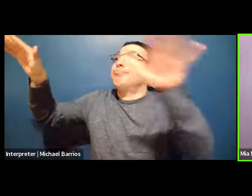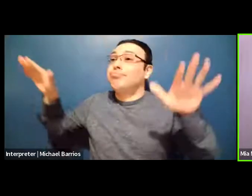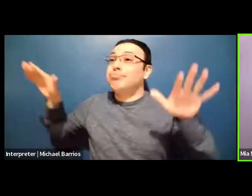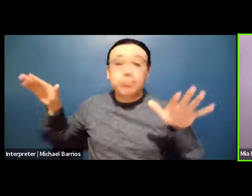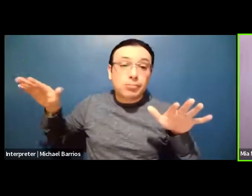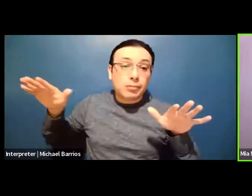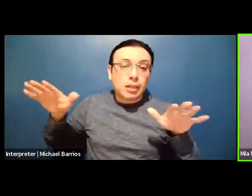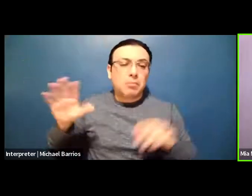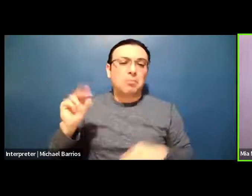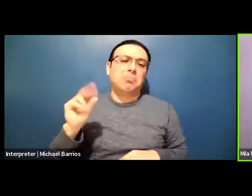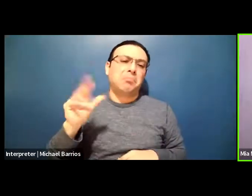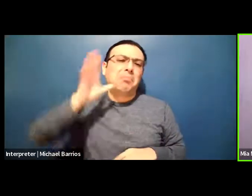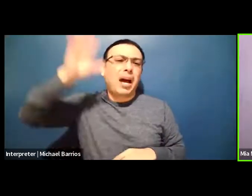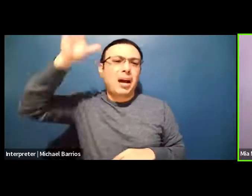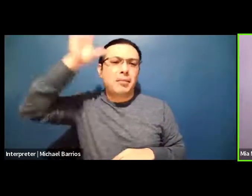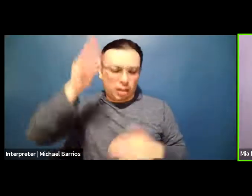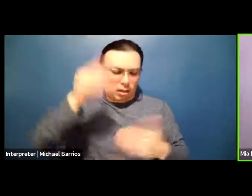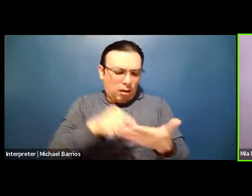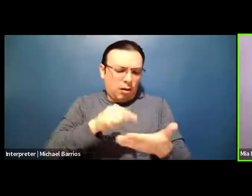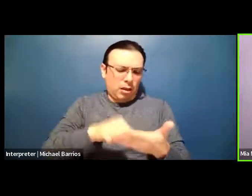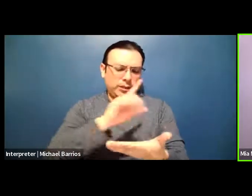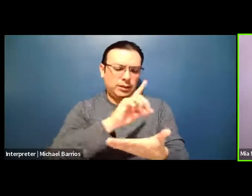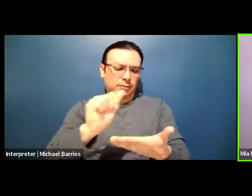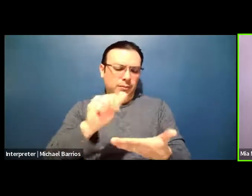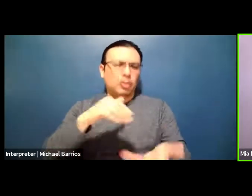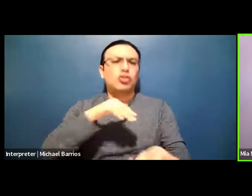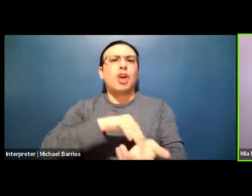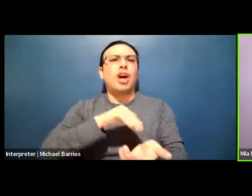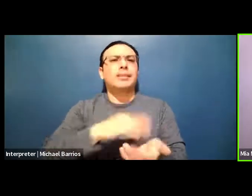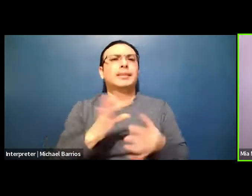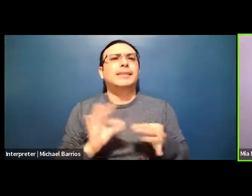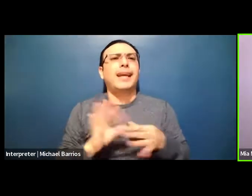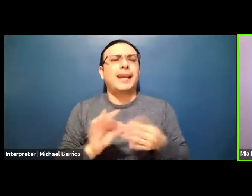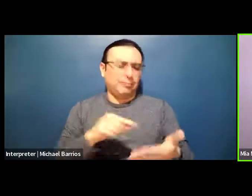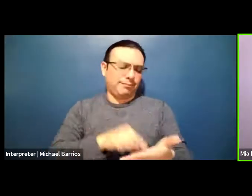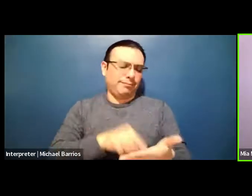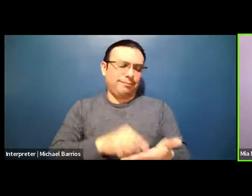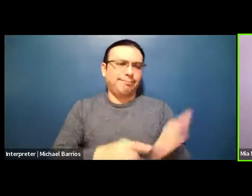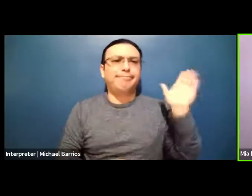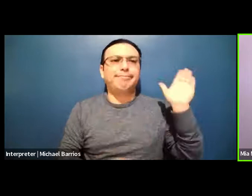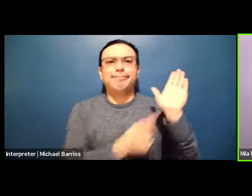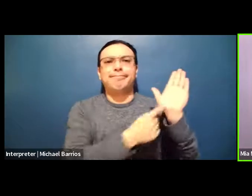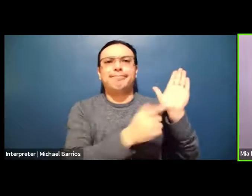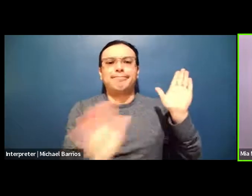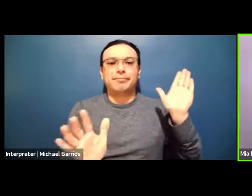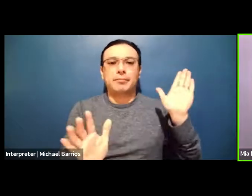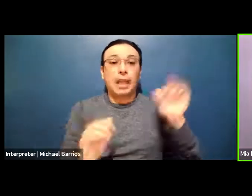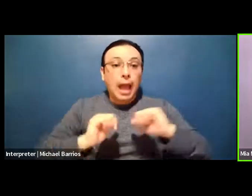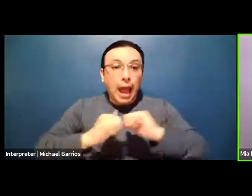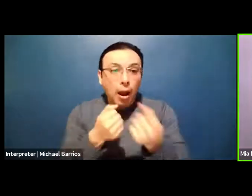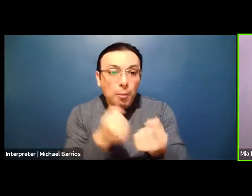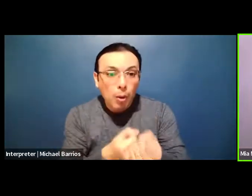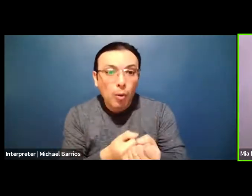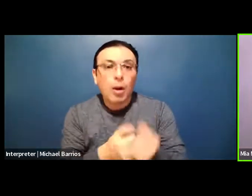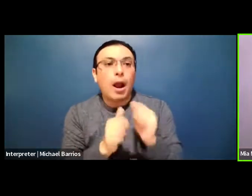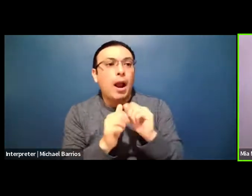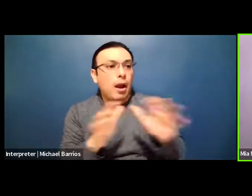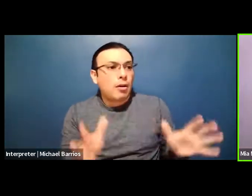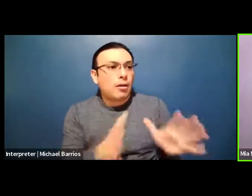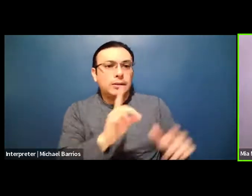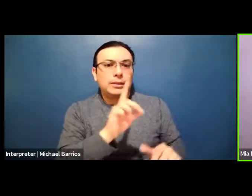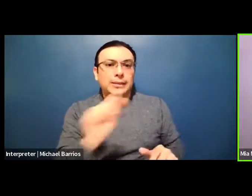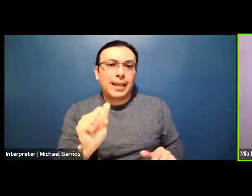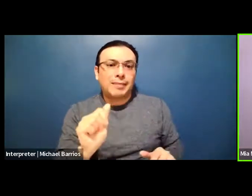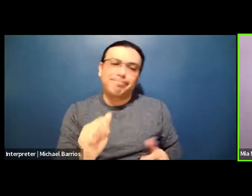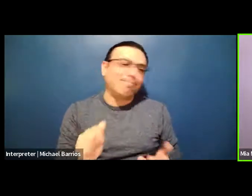understanding or how to raise and support a disabled child. The family I grew up in was not a place that could cultivate